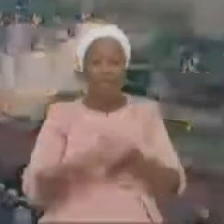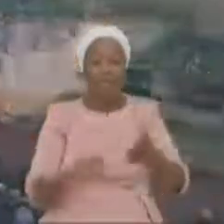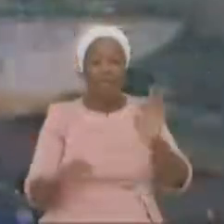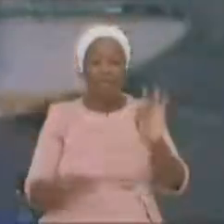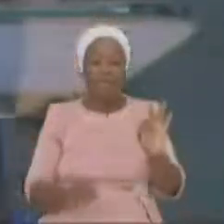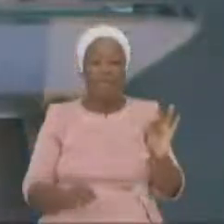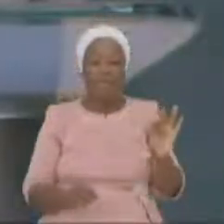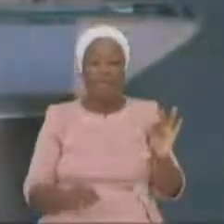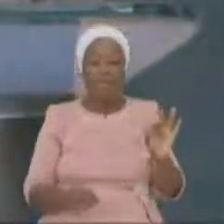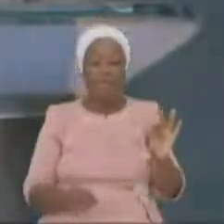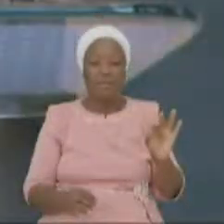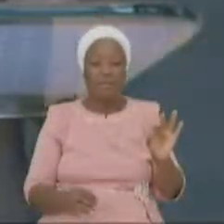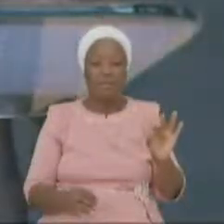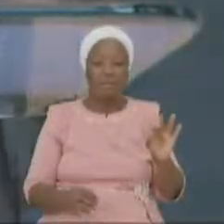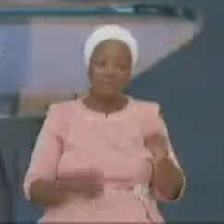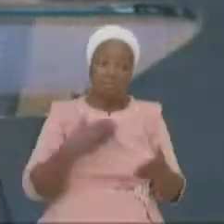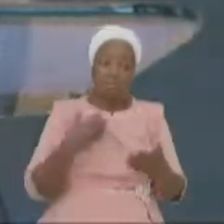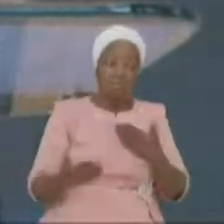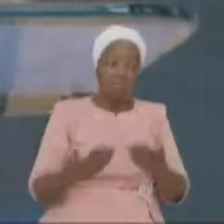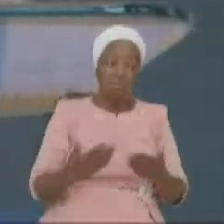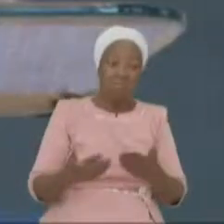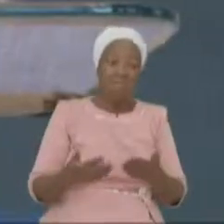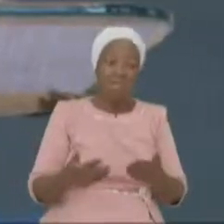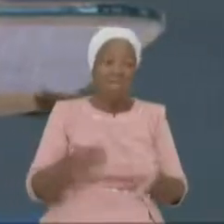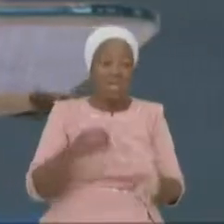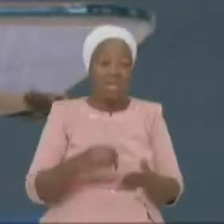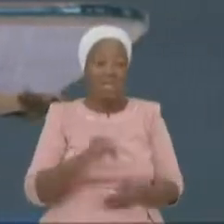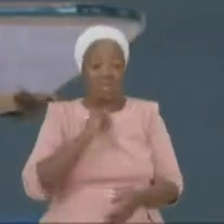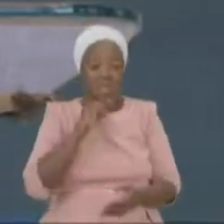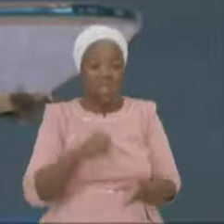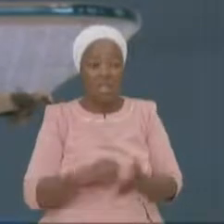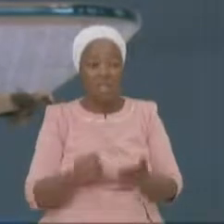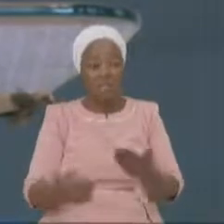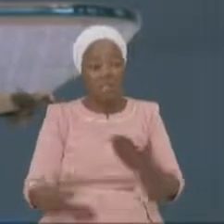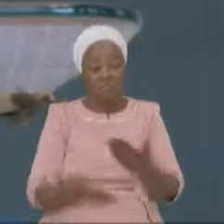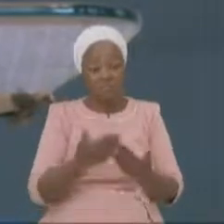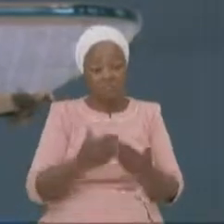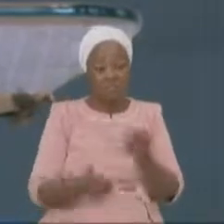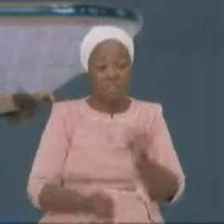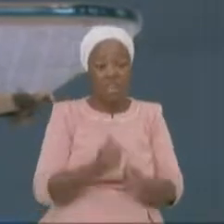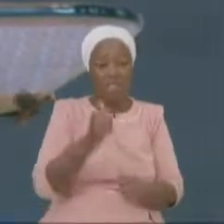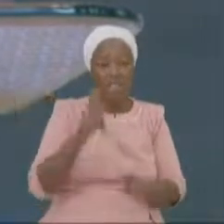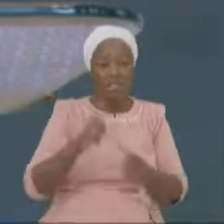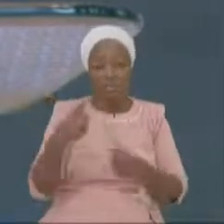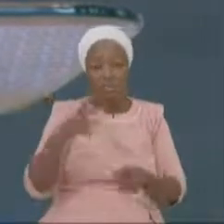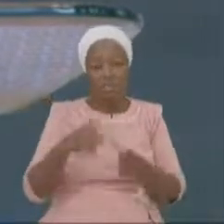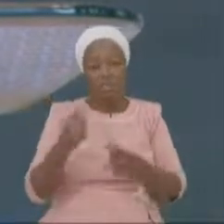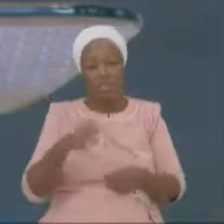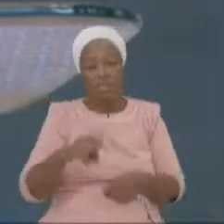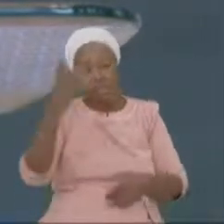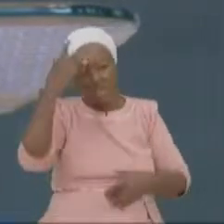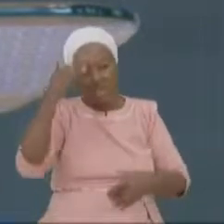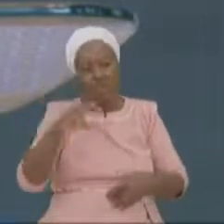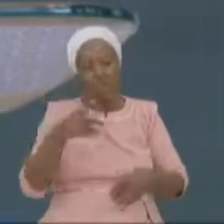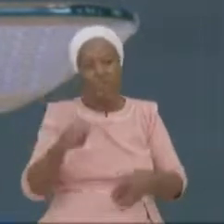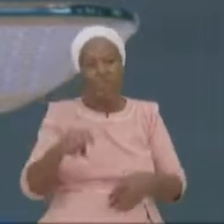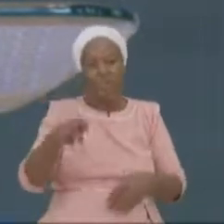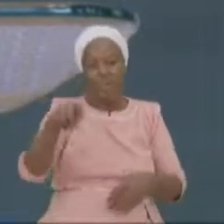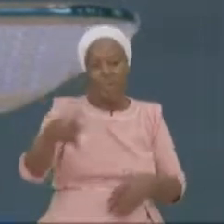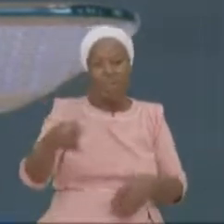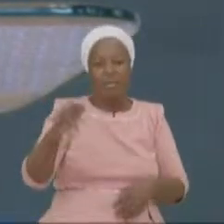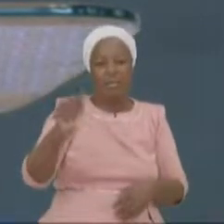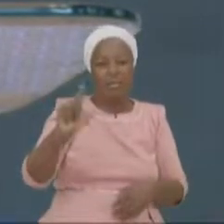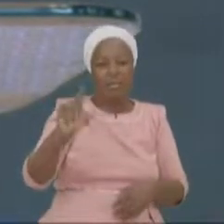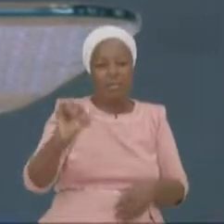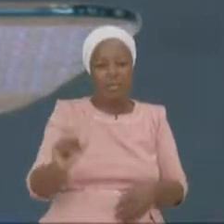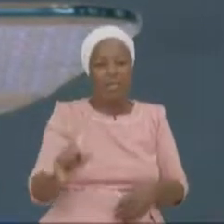9. Whether is it easier to say to the sick of the palsy, thy sins be